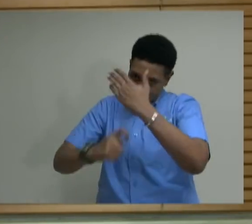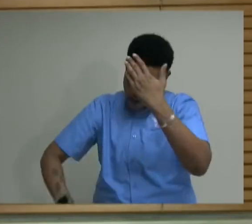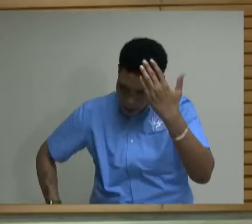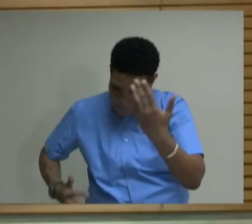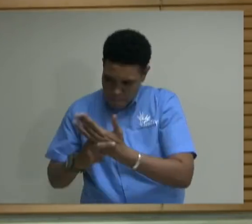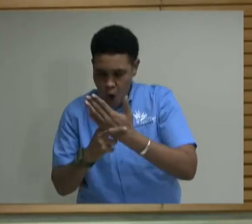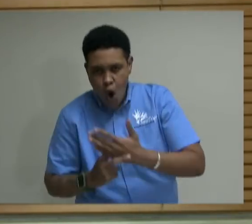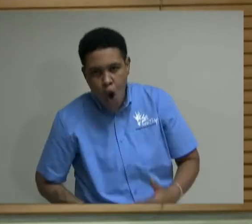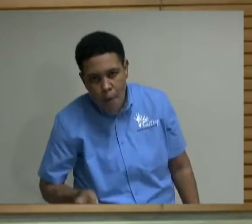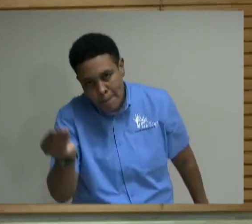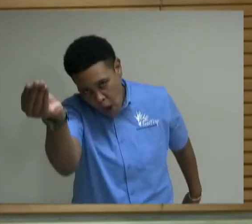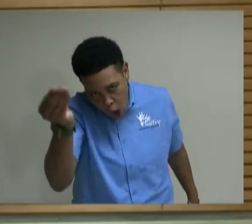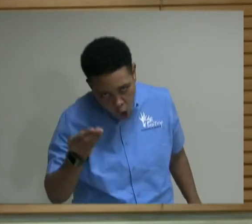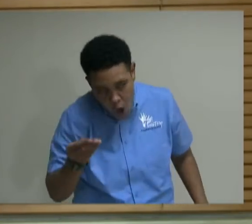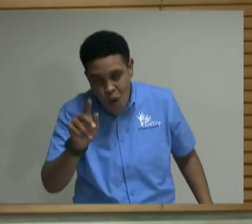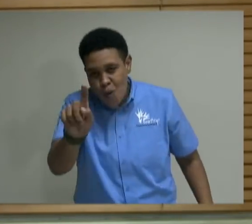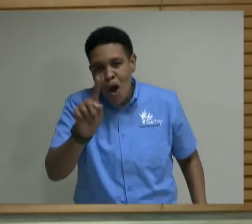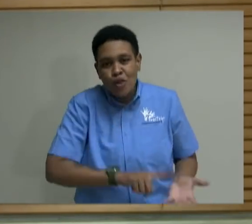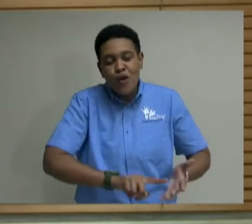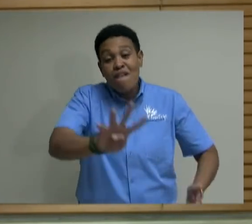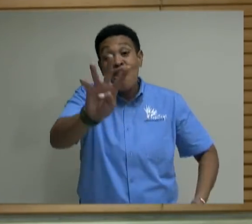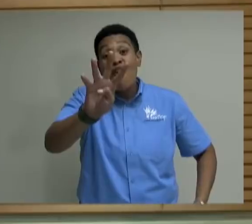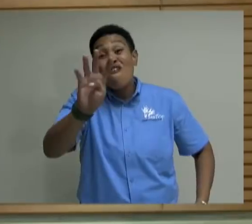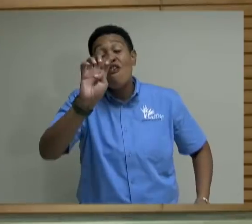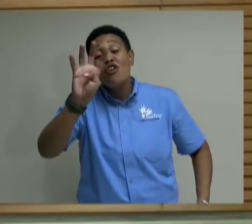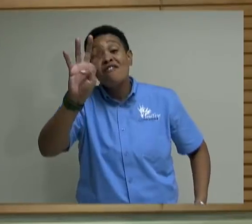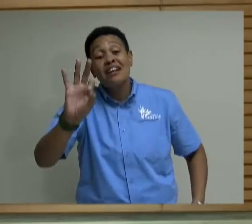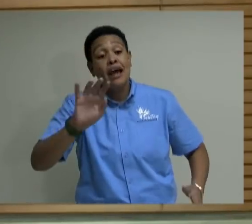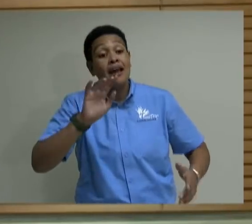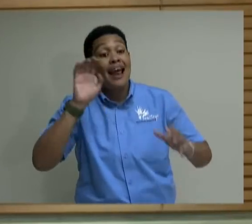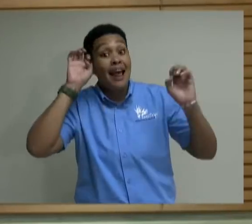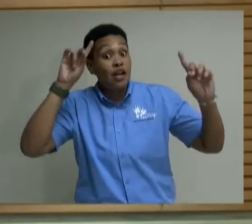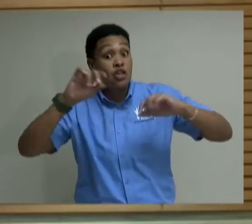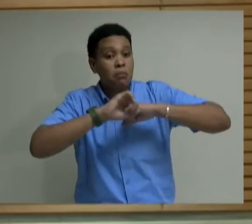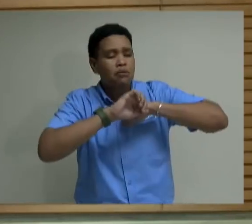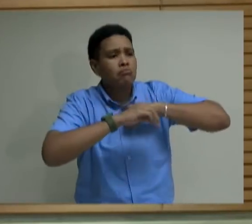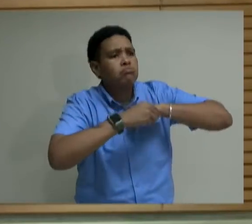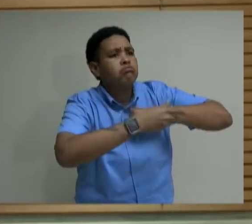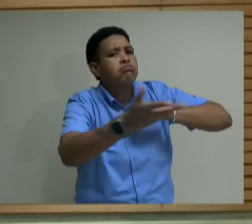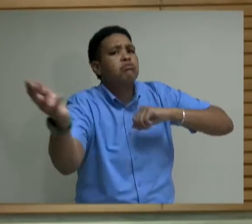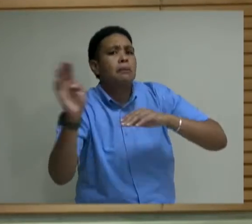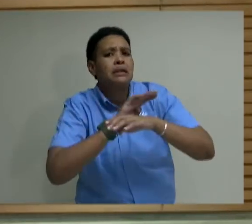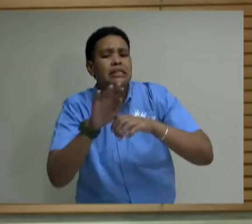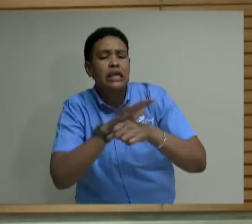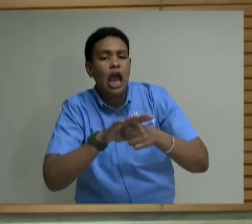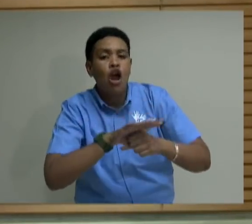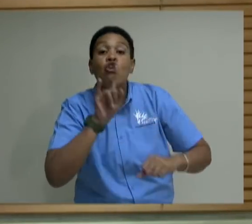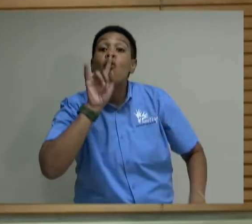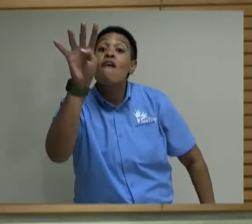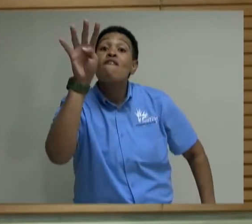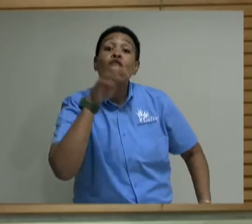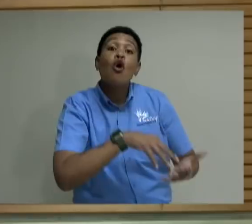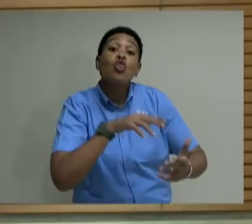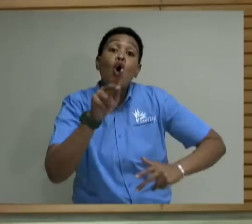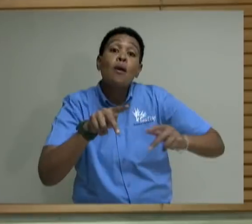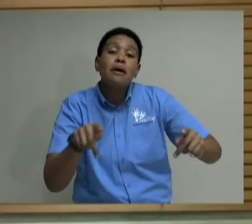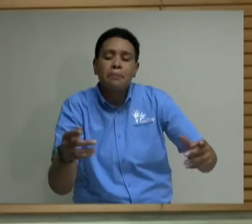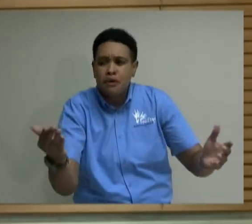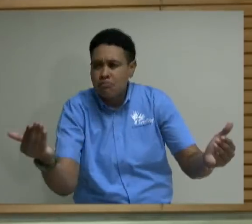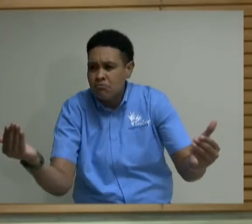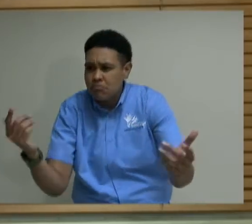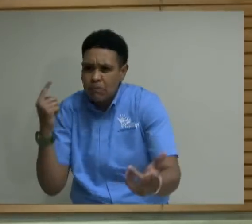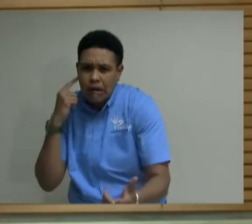1,497 health education material distributed in the business district, over 4,000 persons